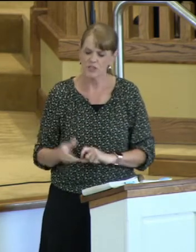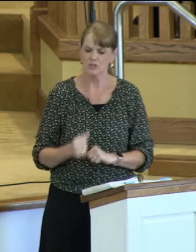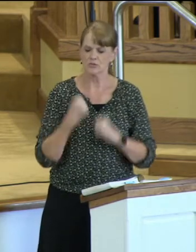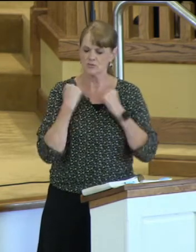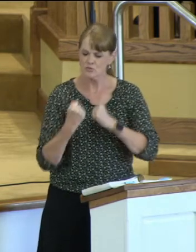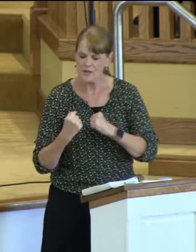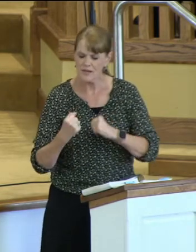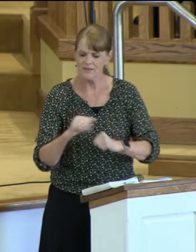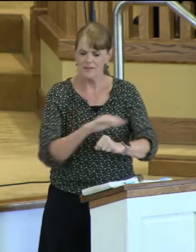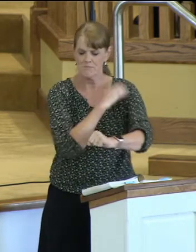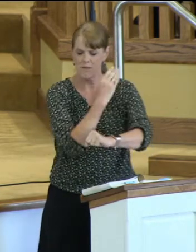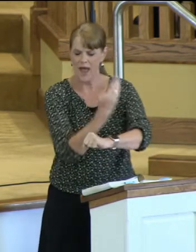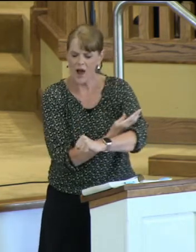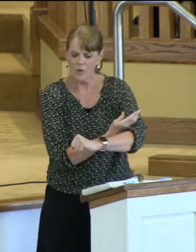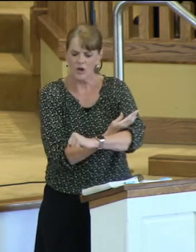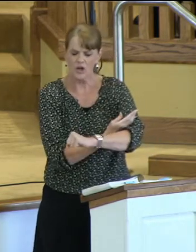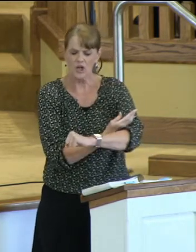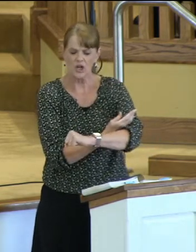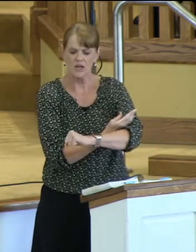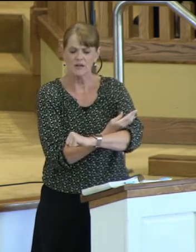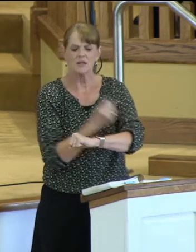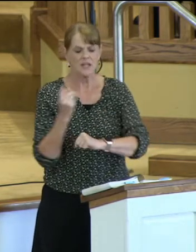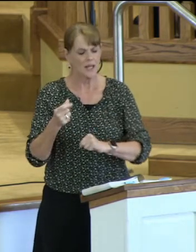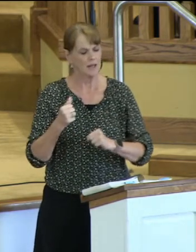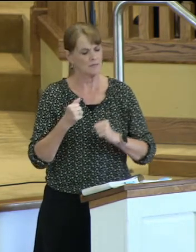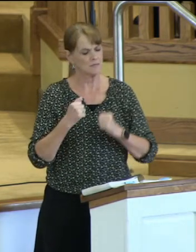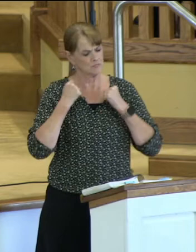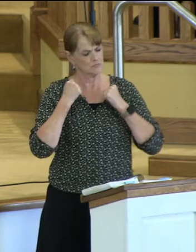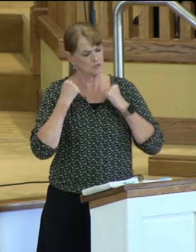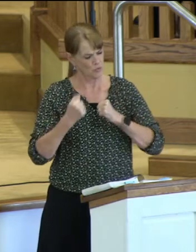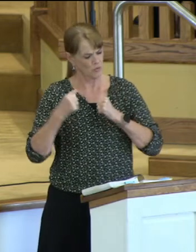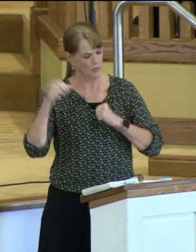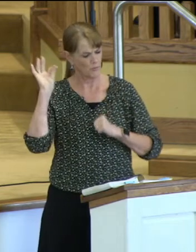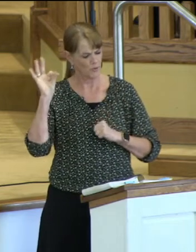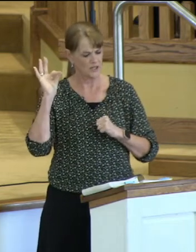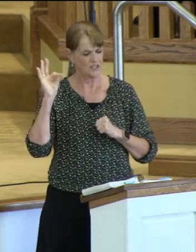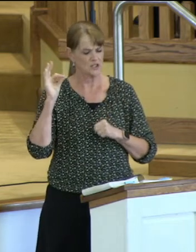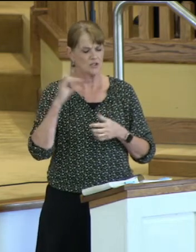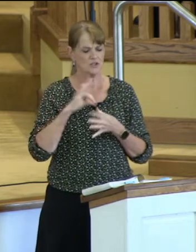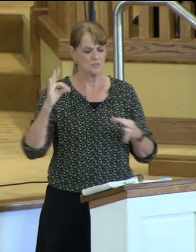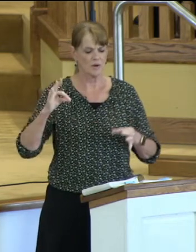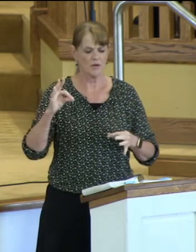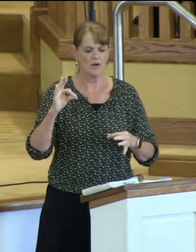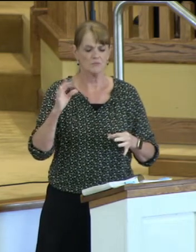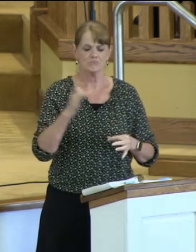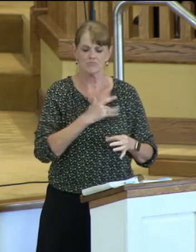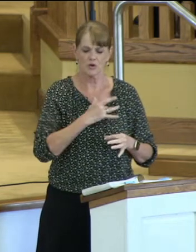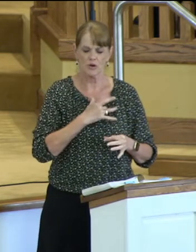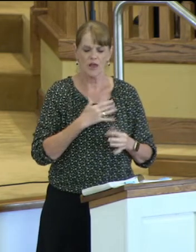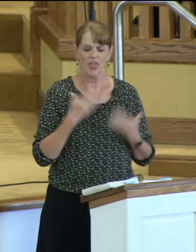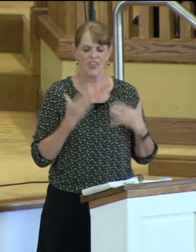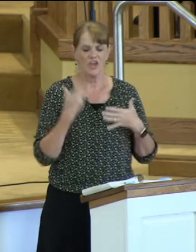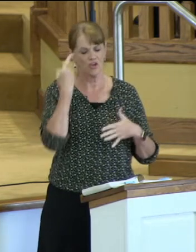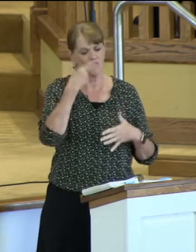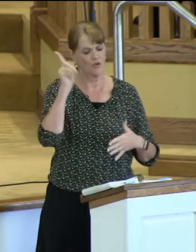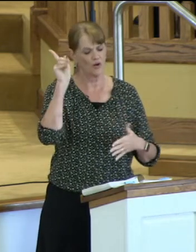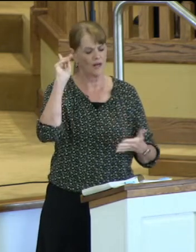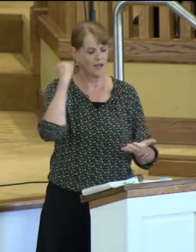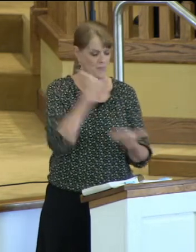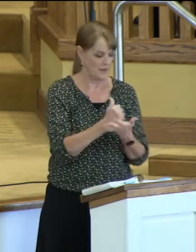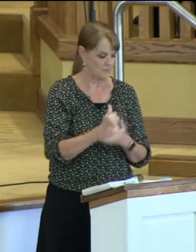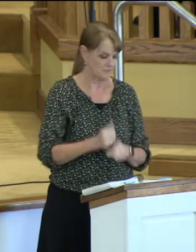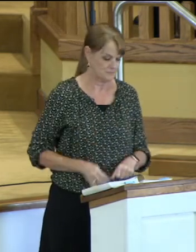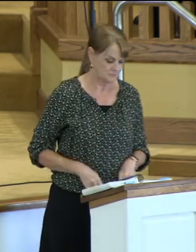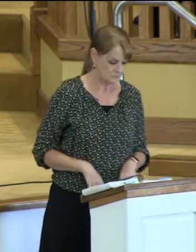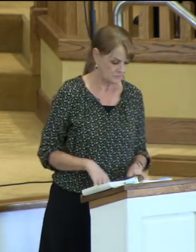power. And that he might preach strong and your spirit might work. We thank you for it. In your son's name, amen. Thank you. You can be